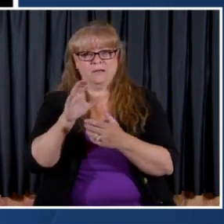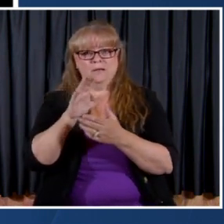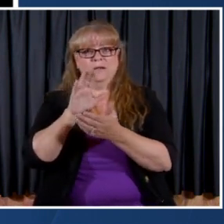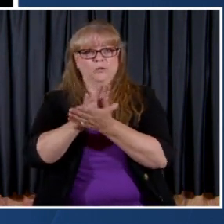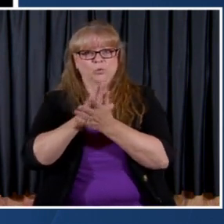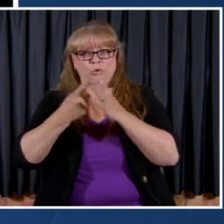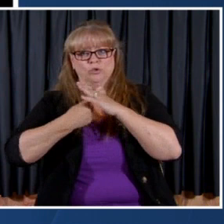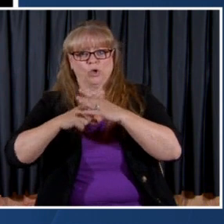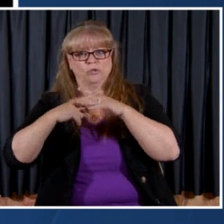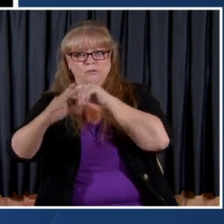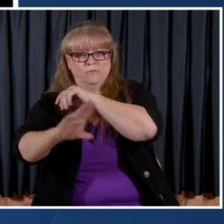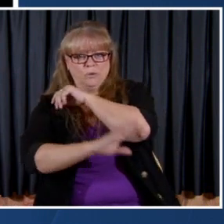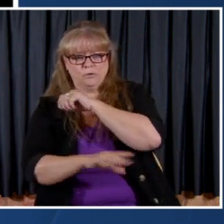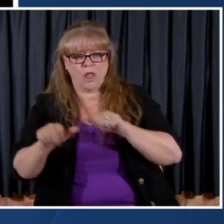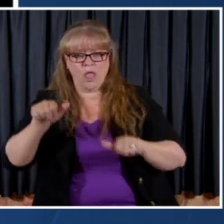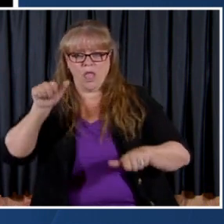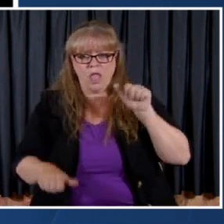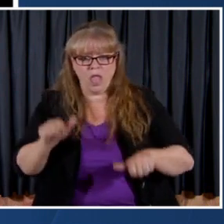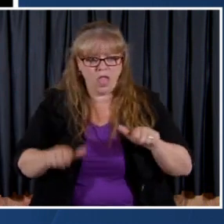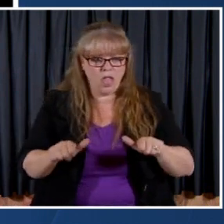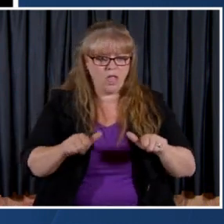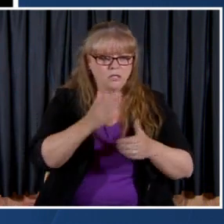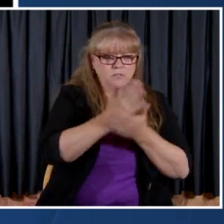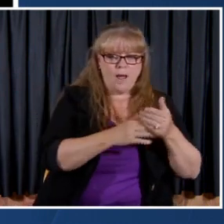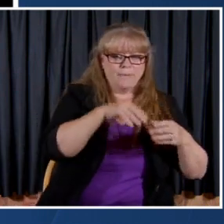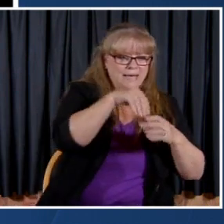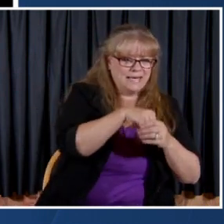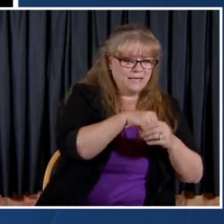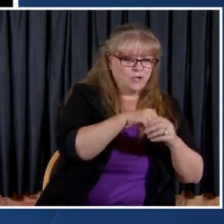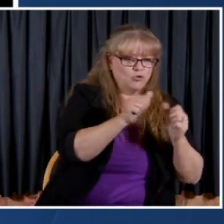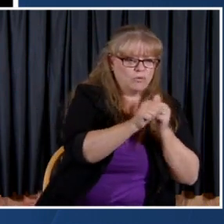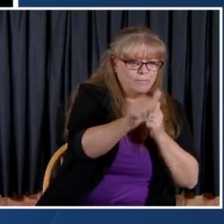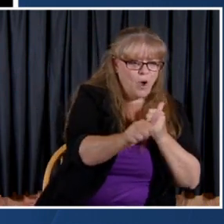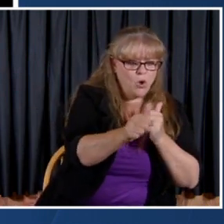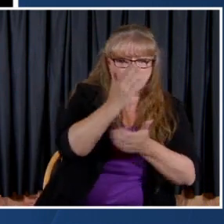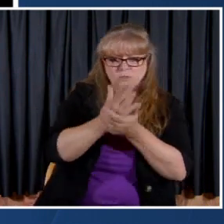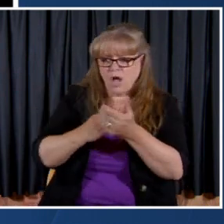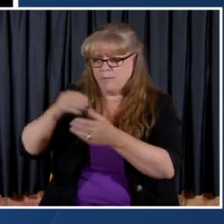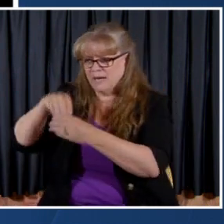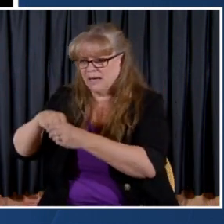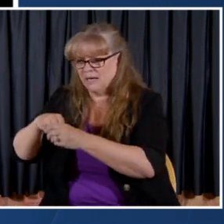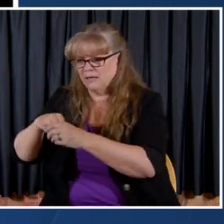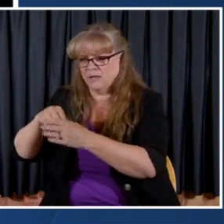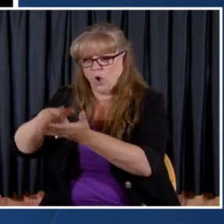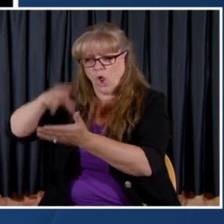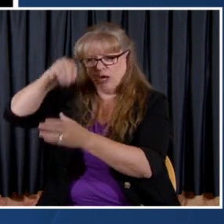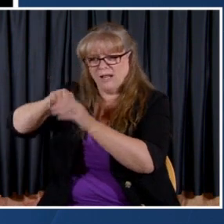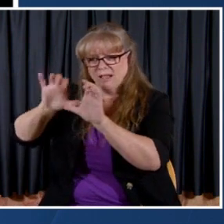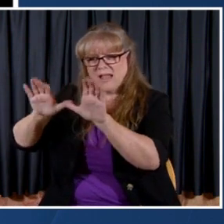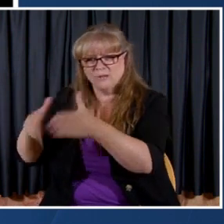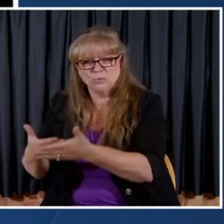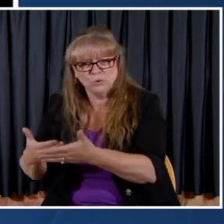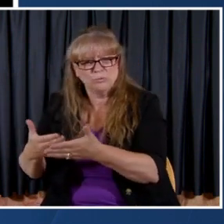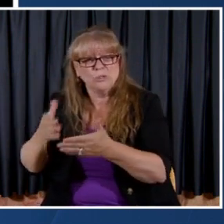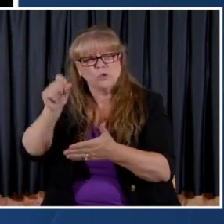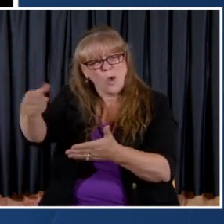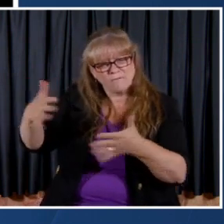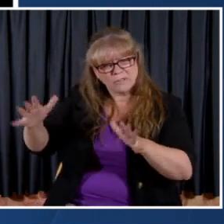offer guidance to school districts on how to proceed with the upcoming school year, or is that going to be a district-by-district decision? And will